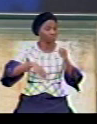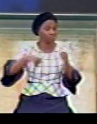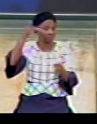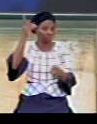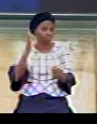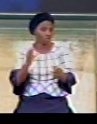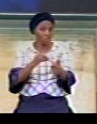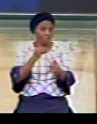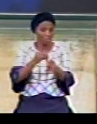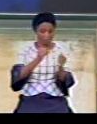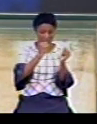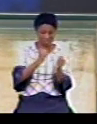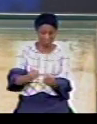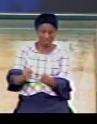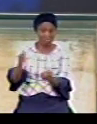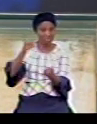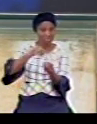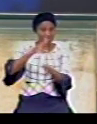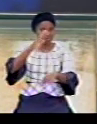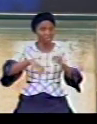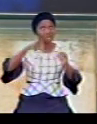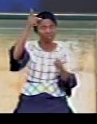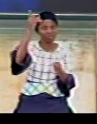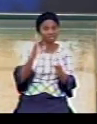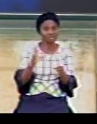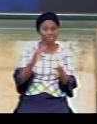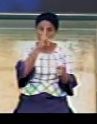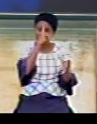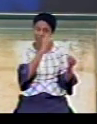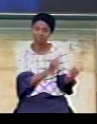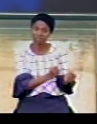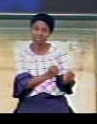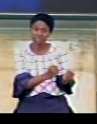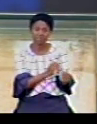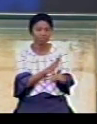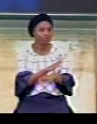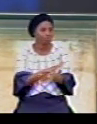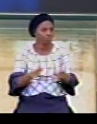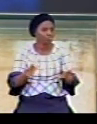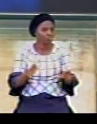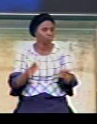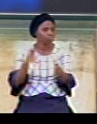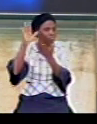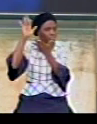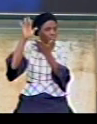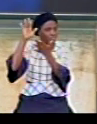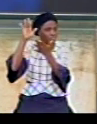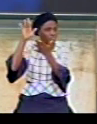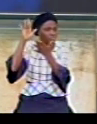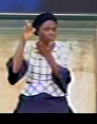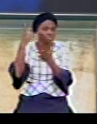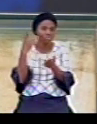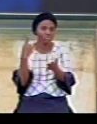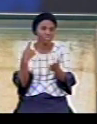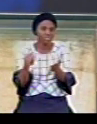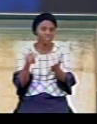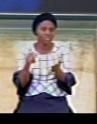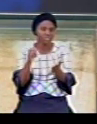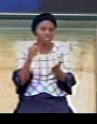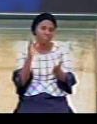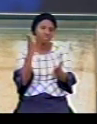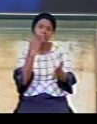stronger than God. Faith does not expect that evil